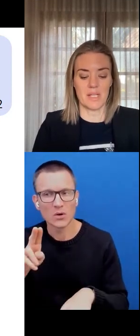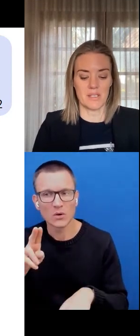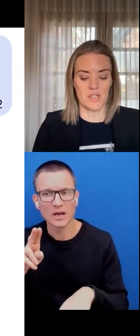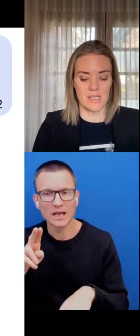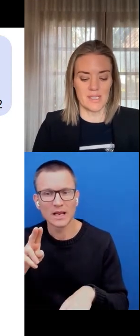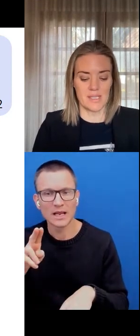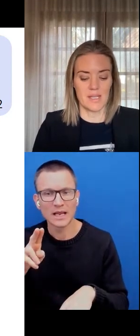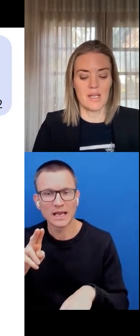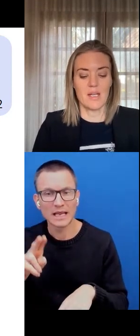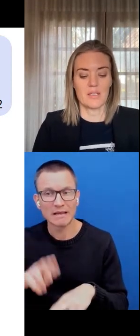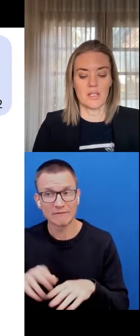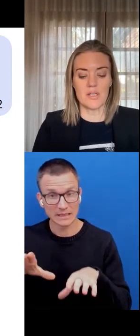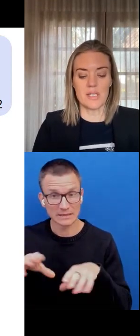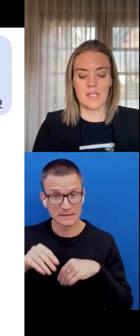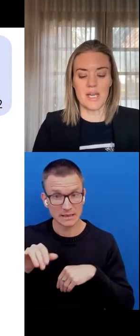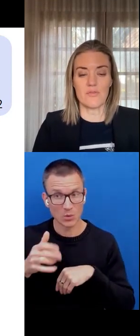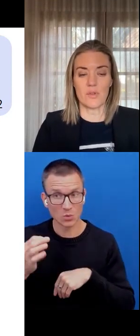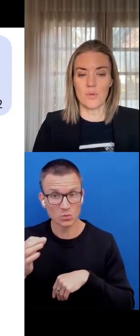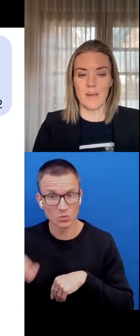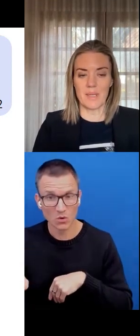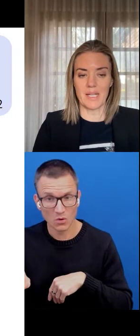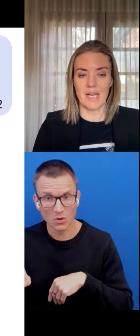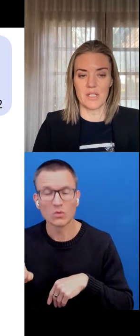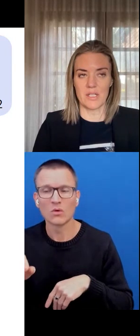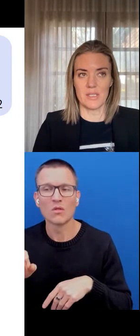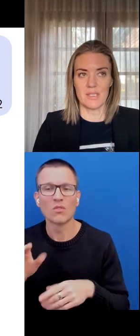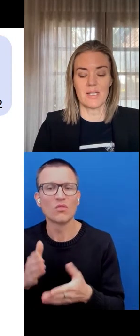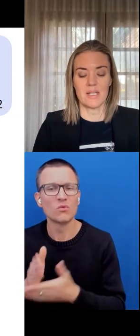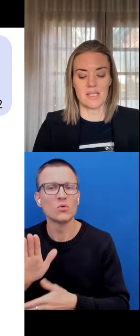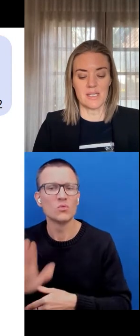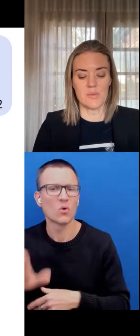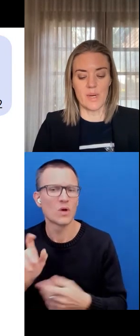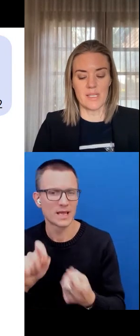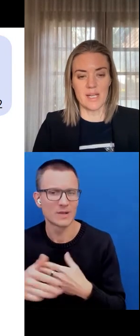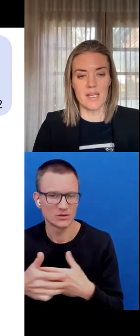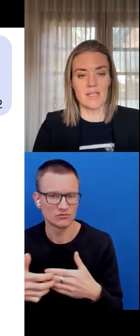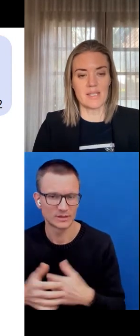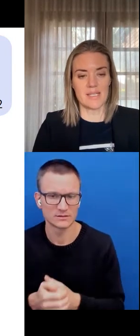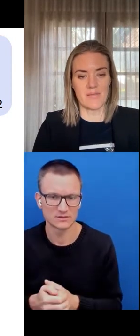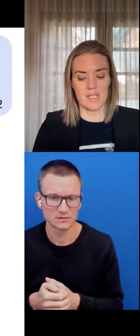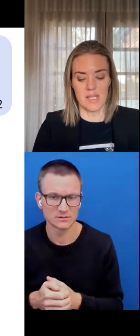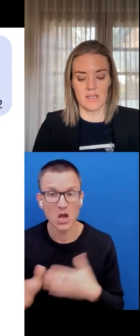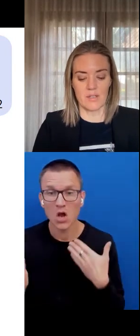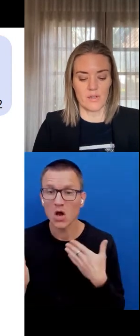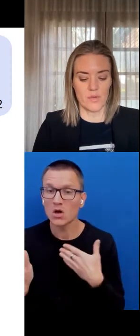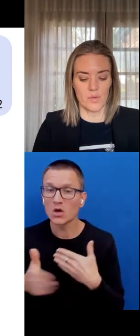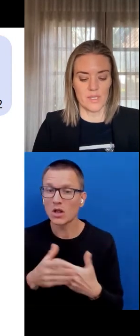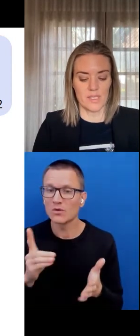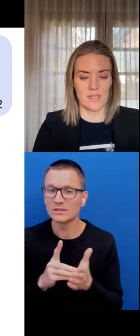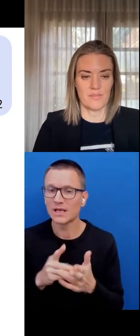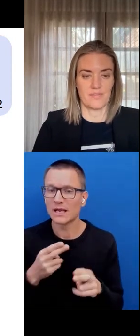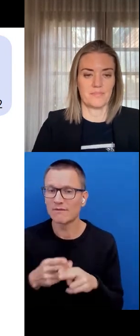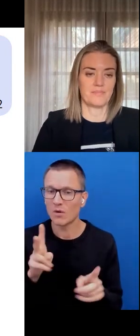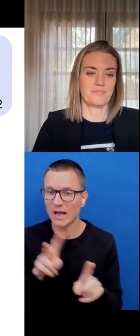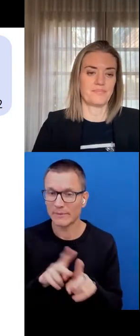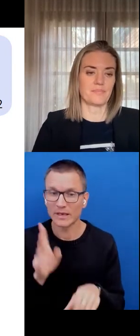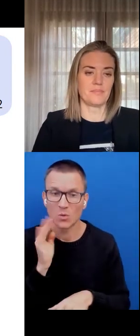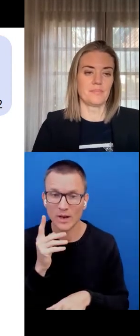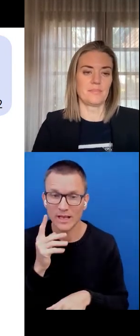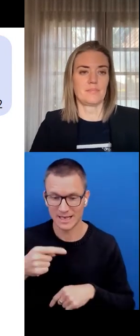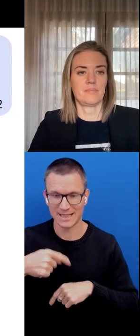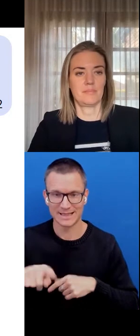nominated email address. The closing date for all applications is this Wednesday, the 17th of August.